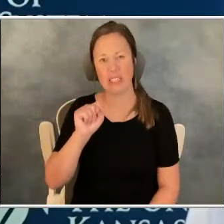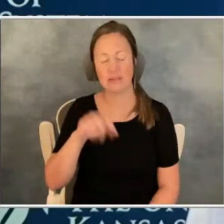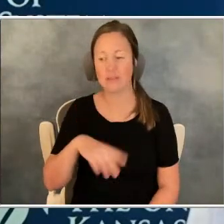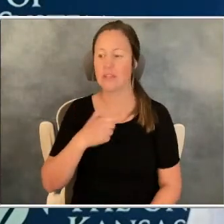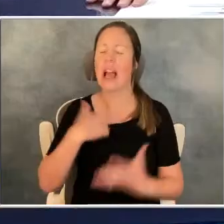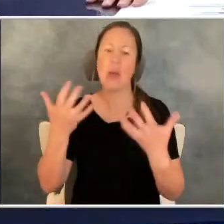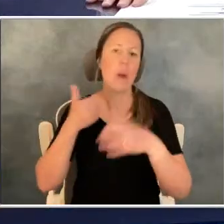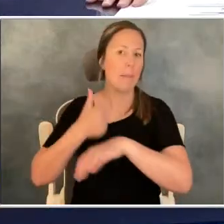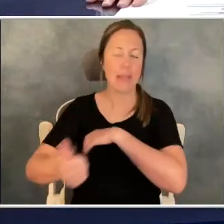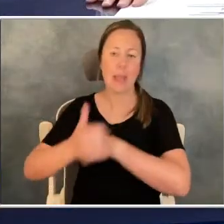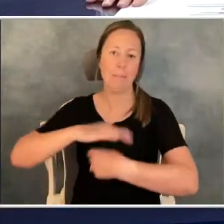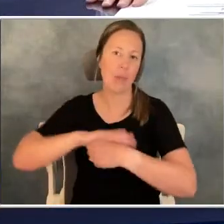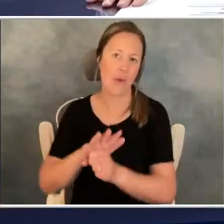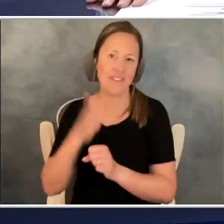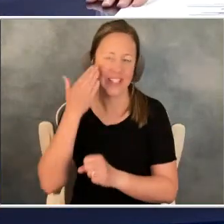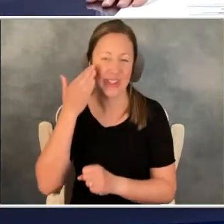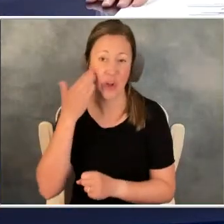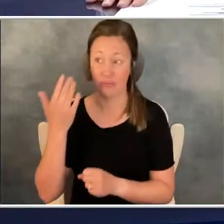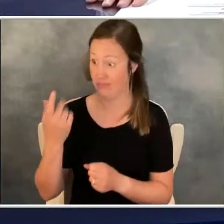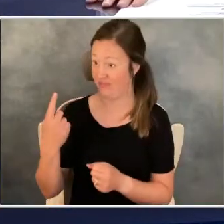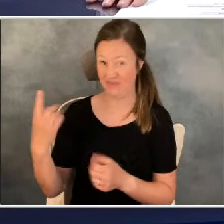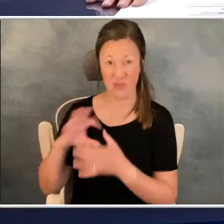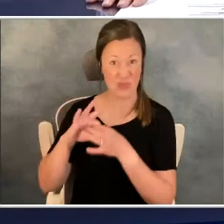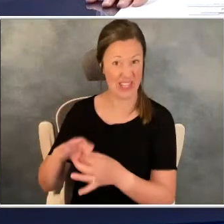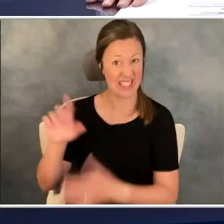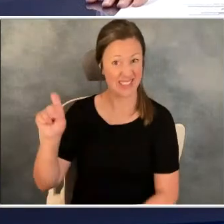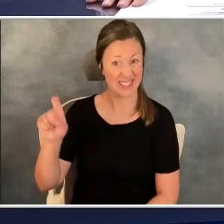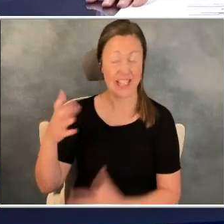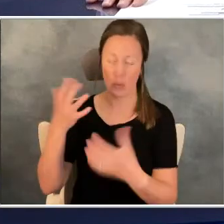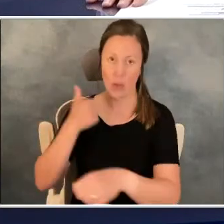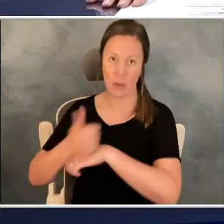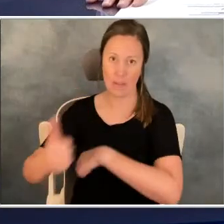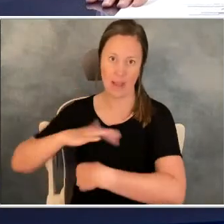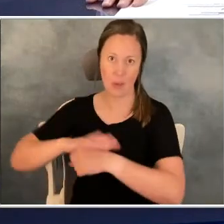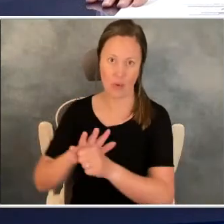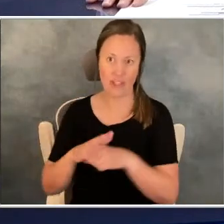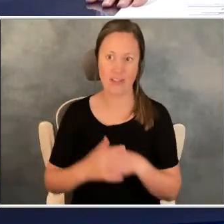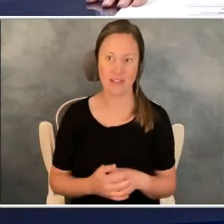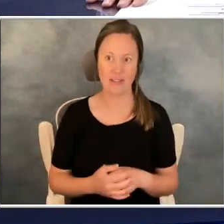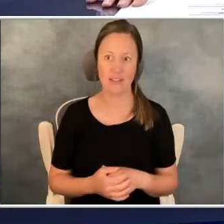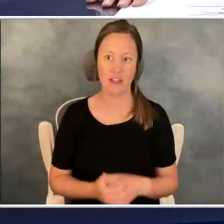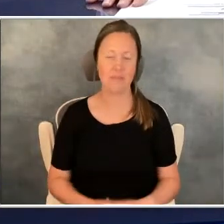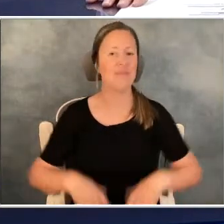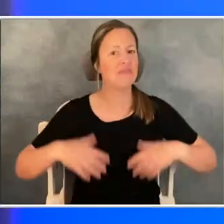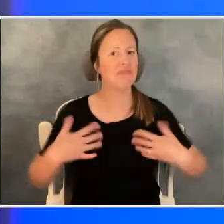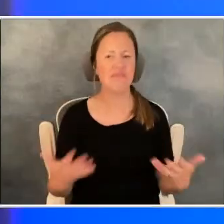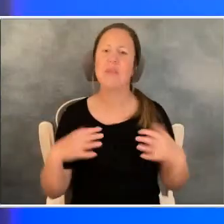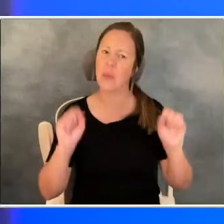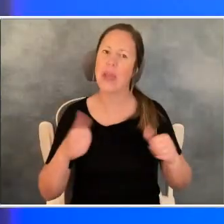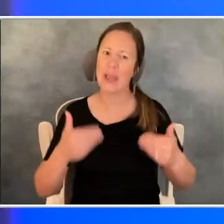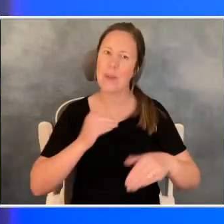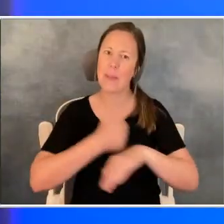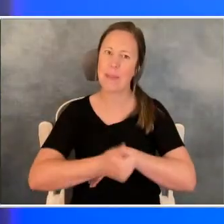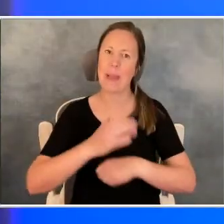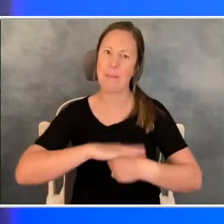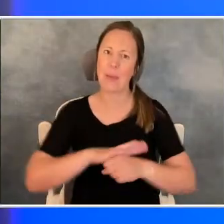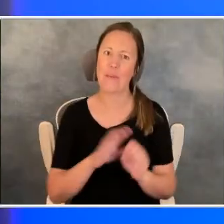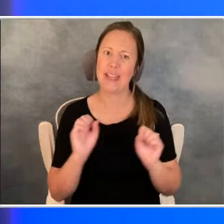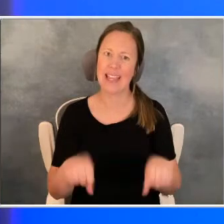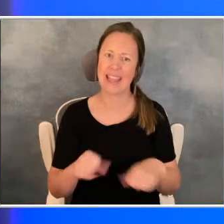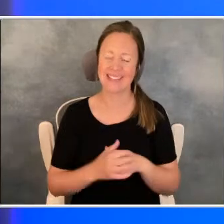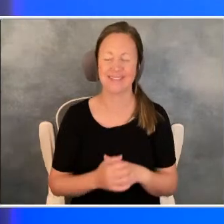related to the pandemic? I want to blame COVID. You know, sure. We can blame COVID. No question the pandemic